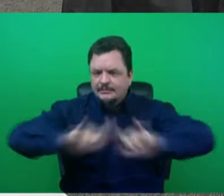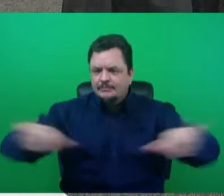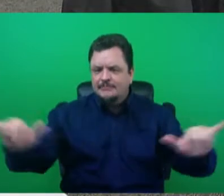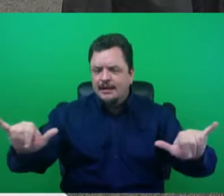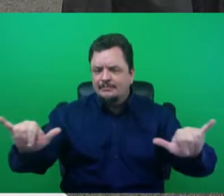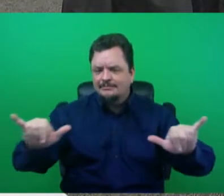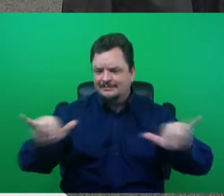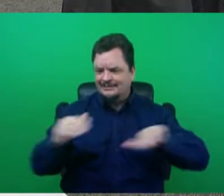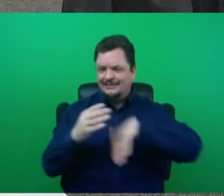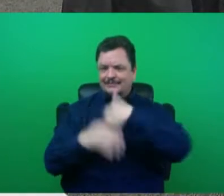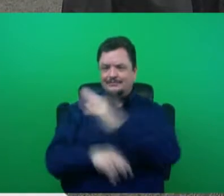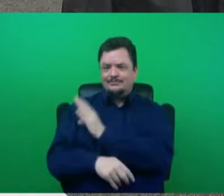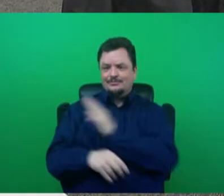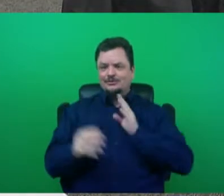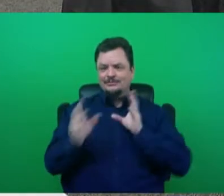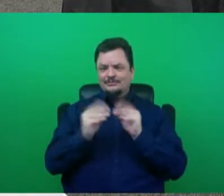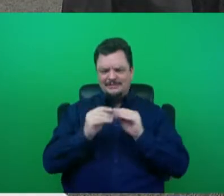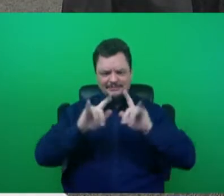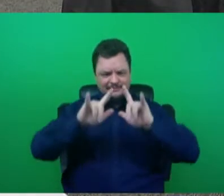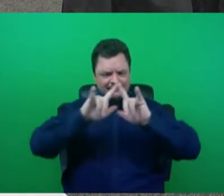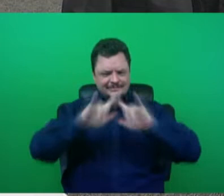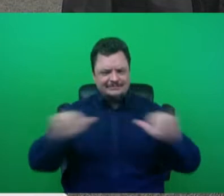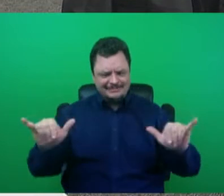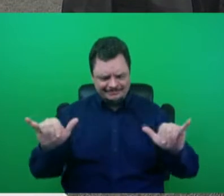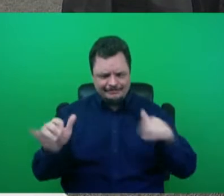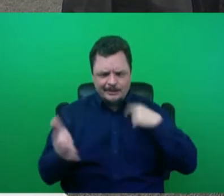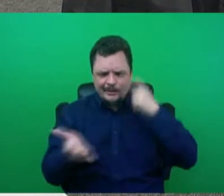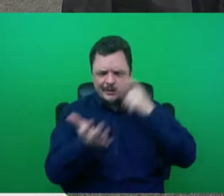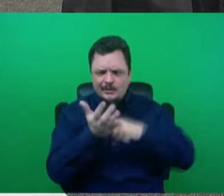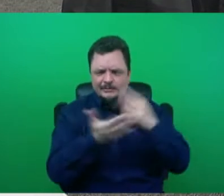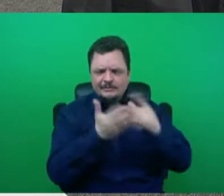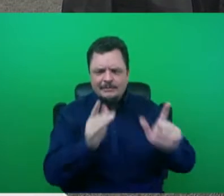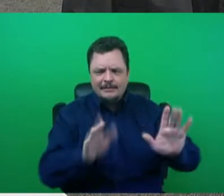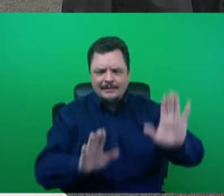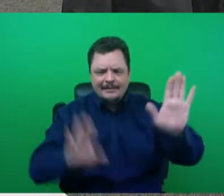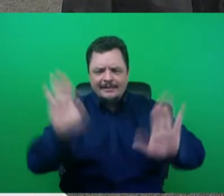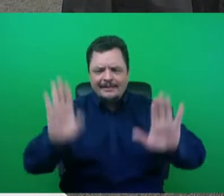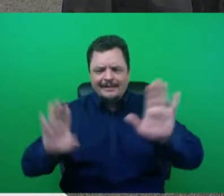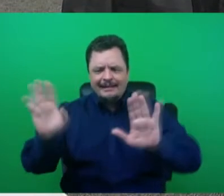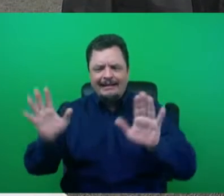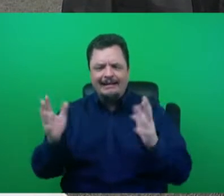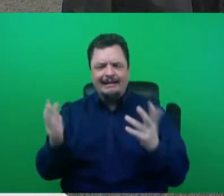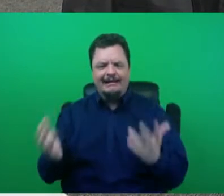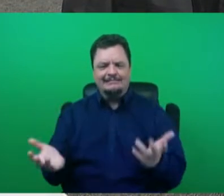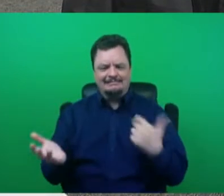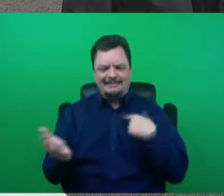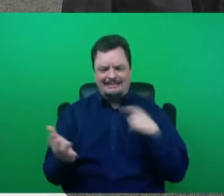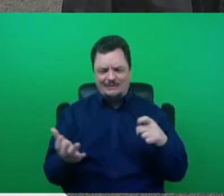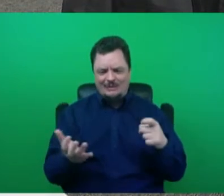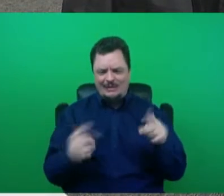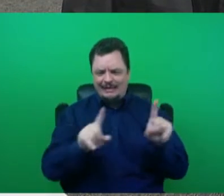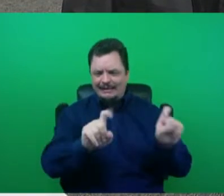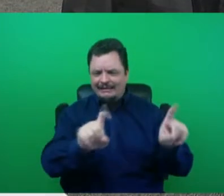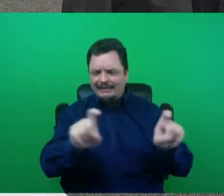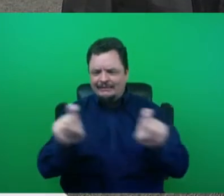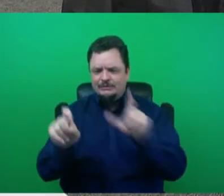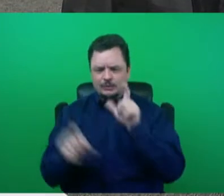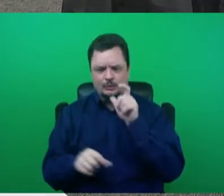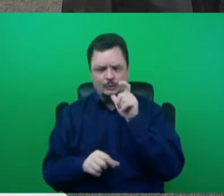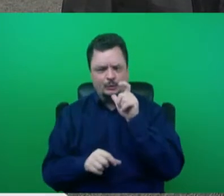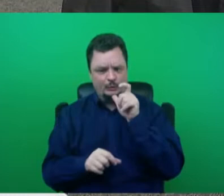hands. I guess we'll ask it this way. Who will be able to attend our